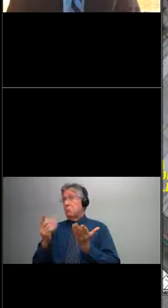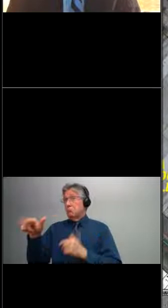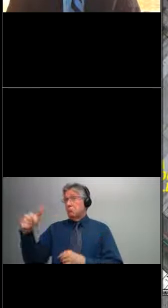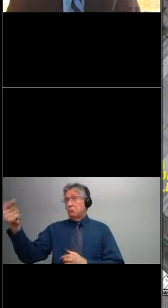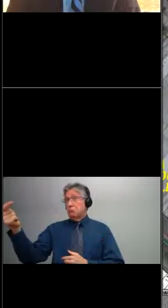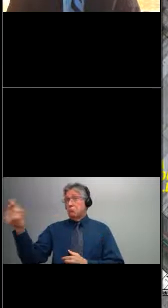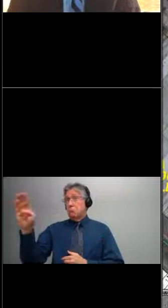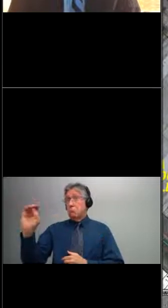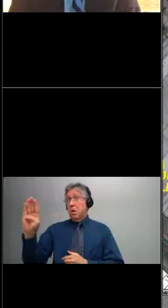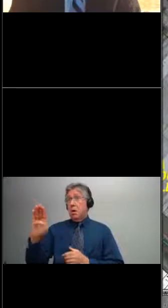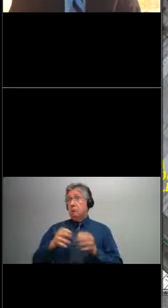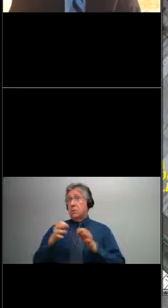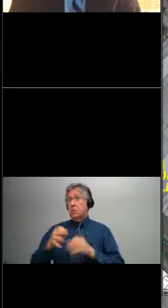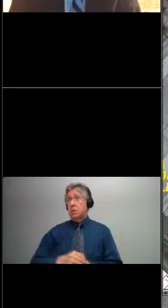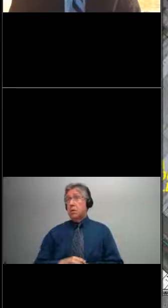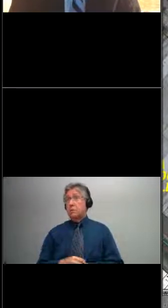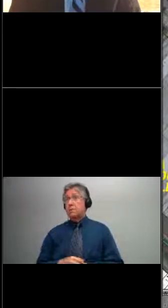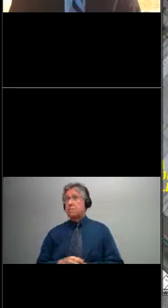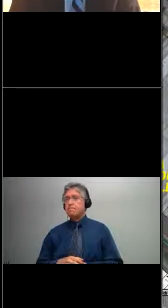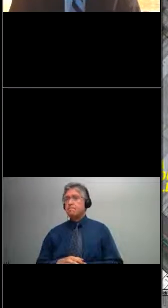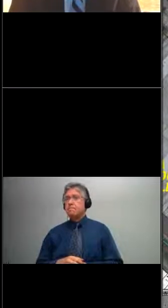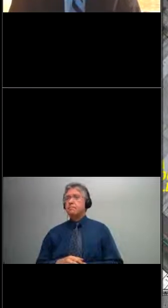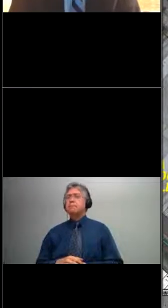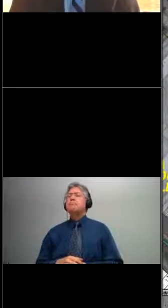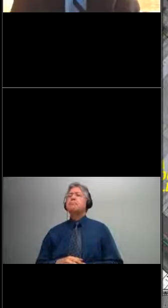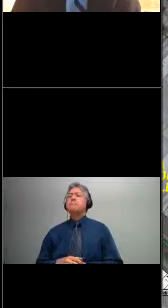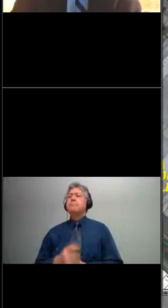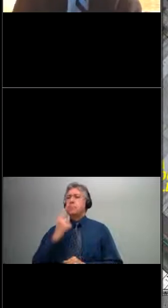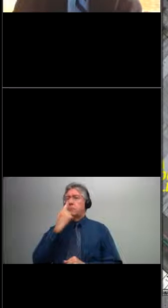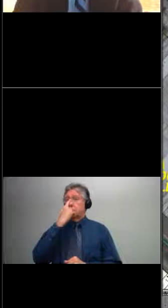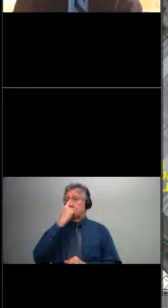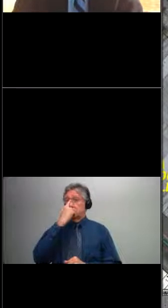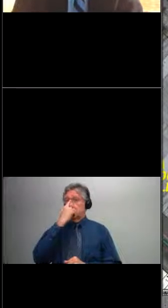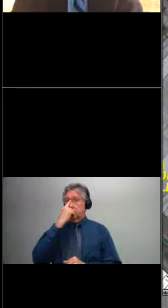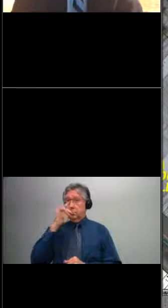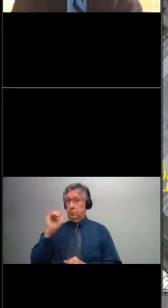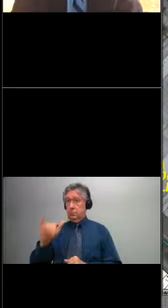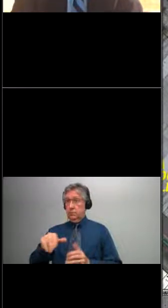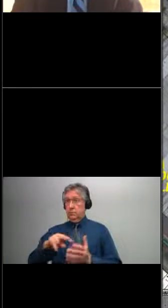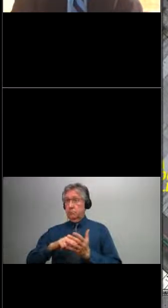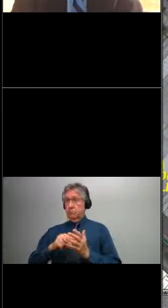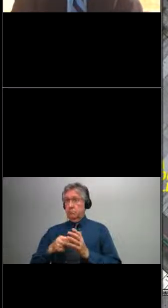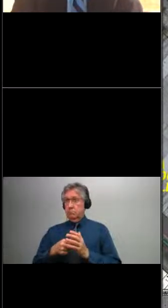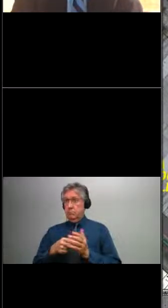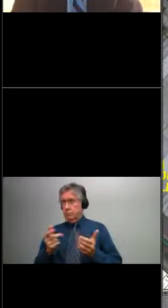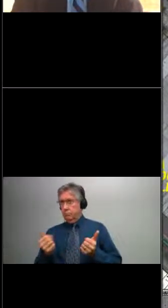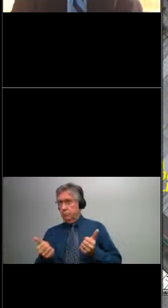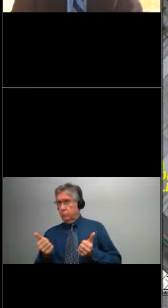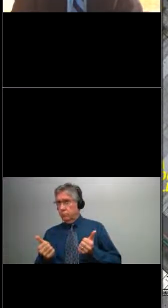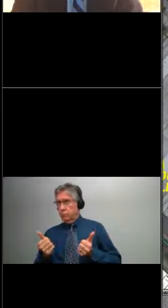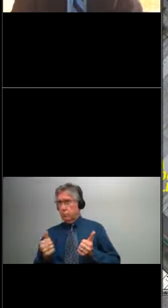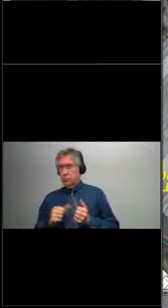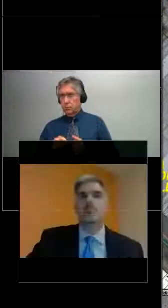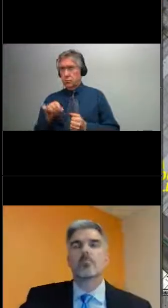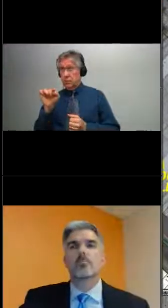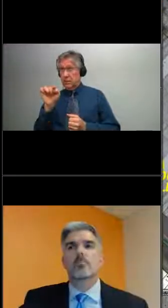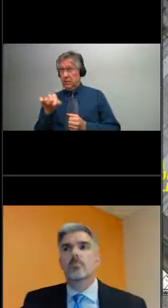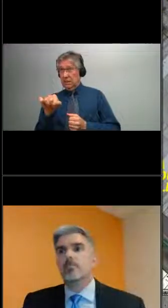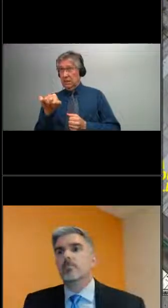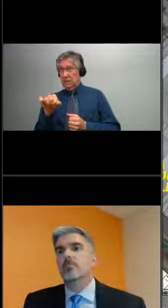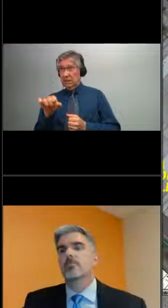just, which ones are we talking about? Are we talking about the ones that are here showing on this slide,